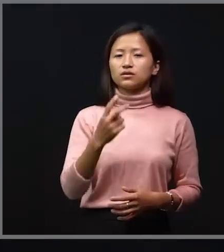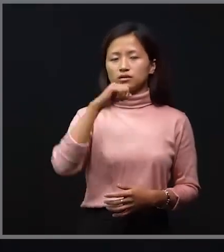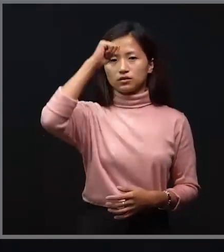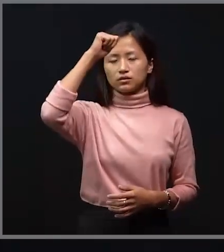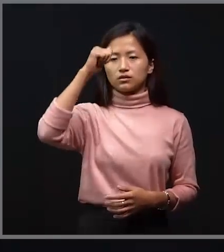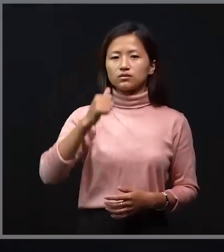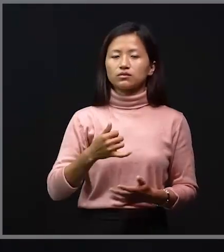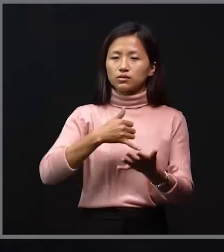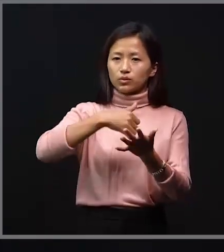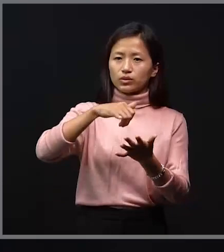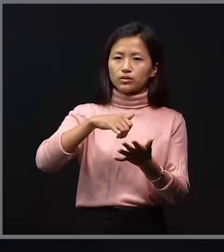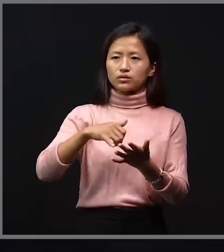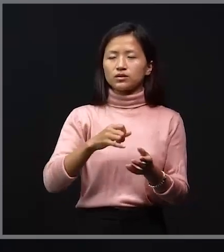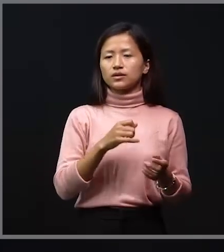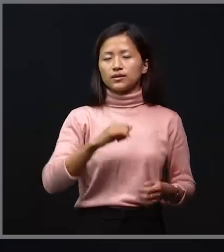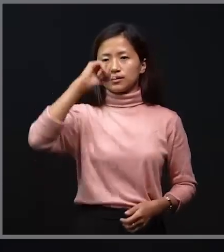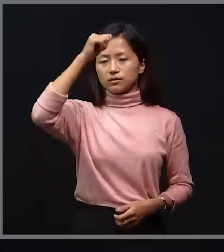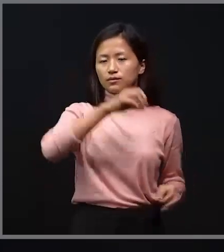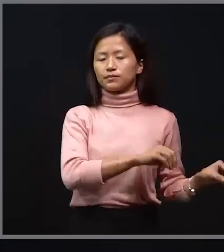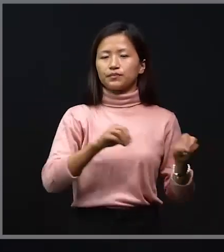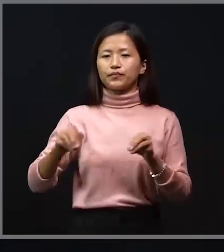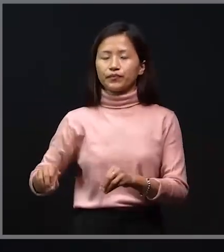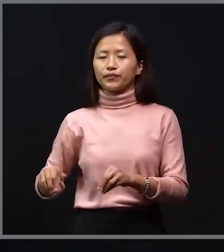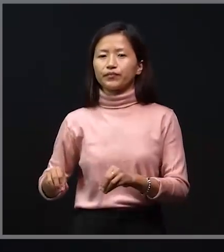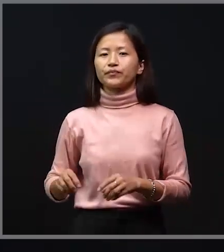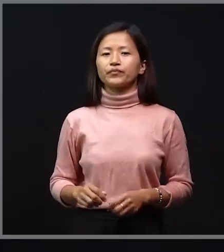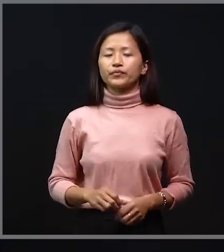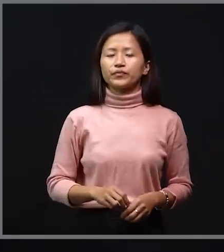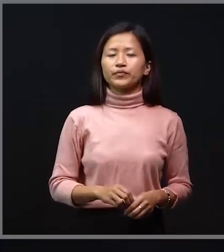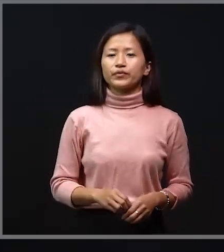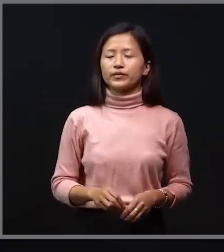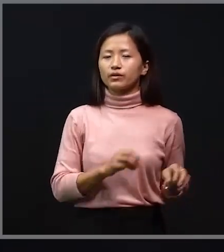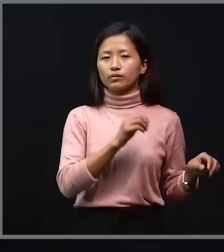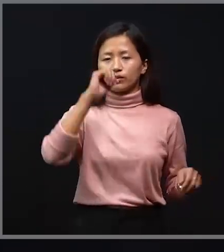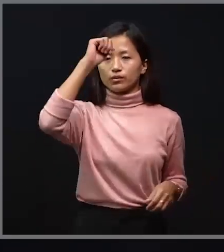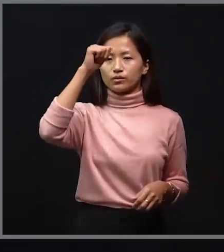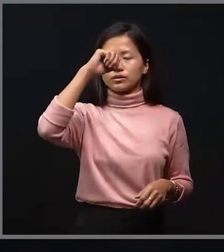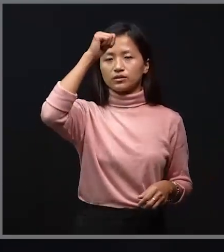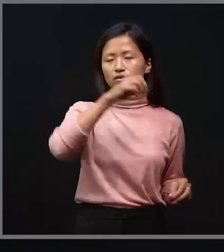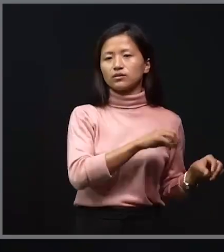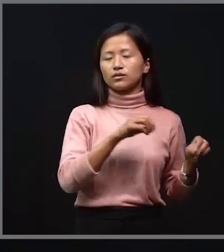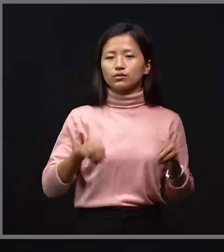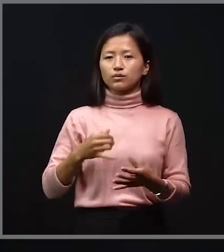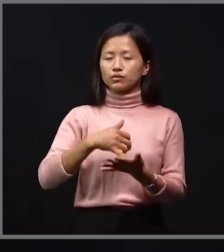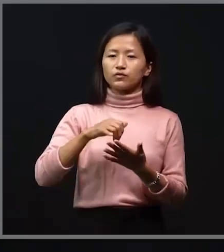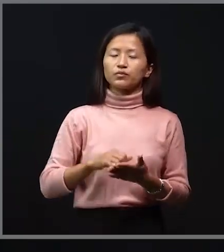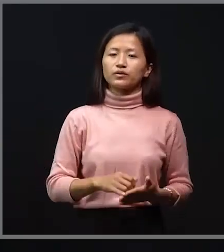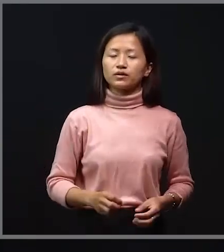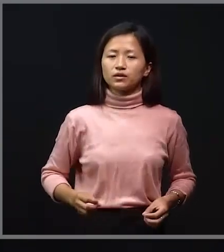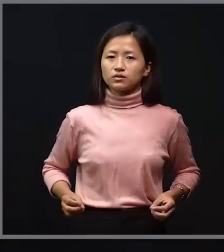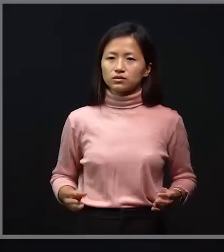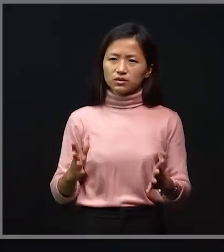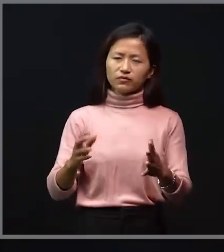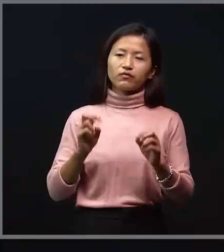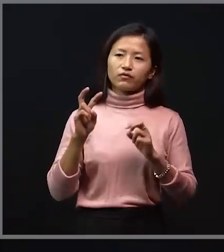this Quit India movement. And in the Quit India movement, it became very violent. Okay, it turned very violent